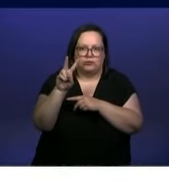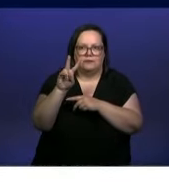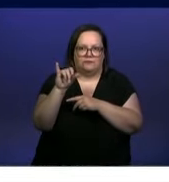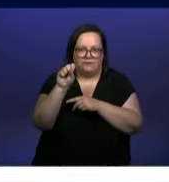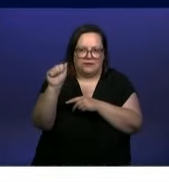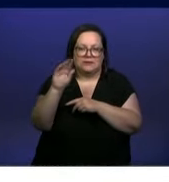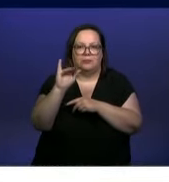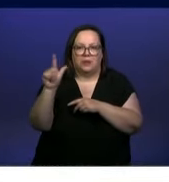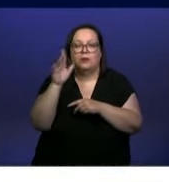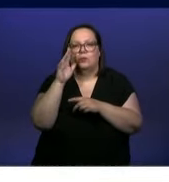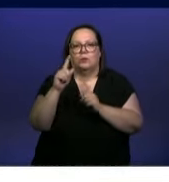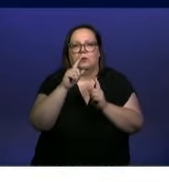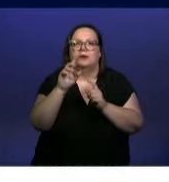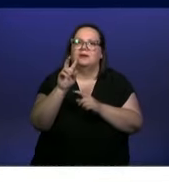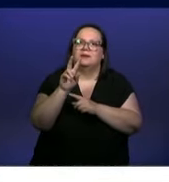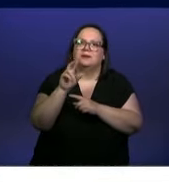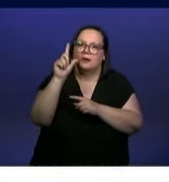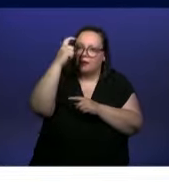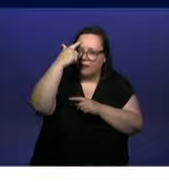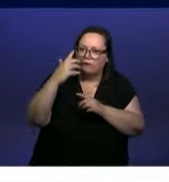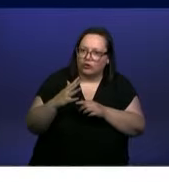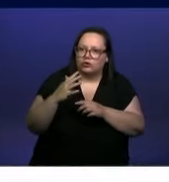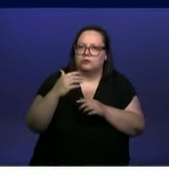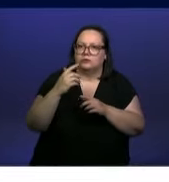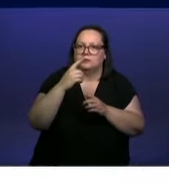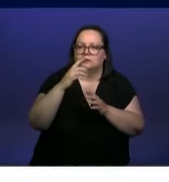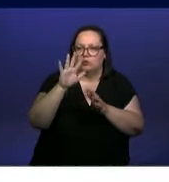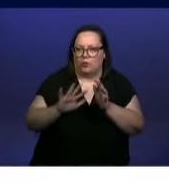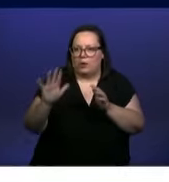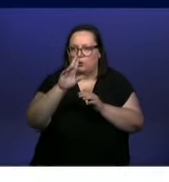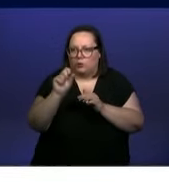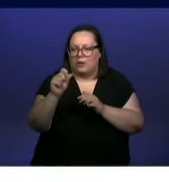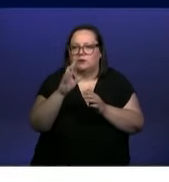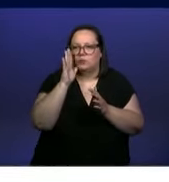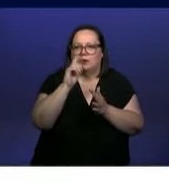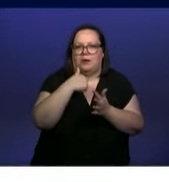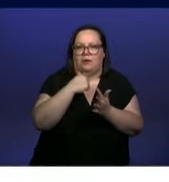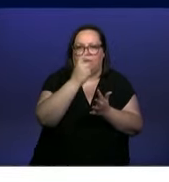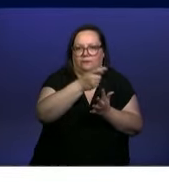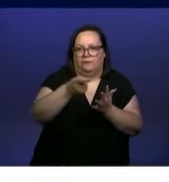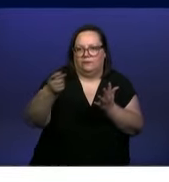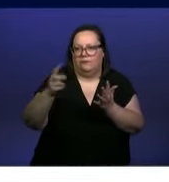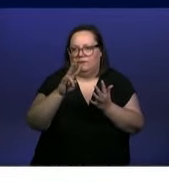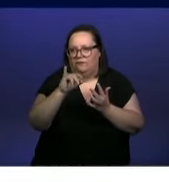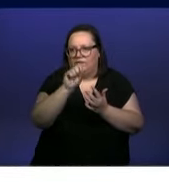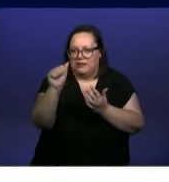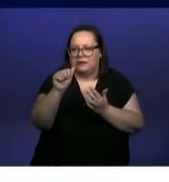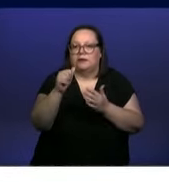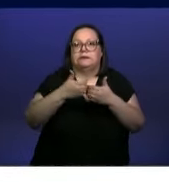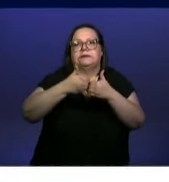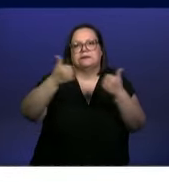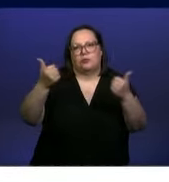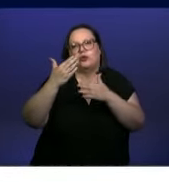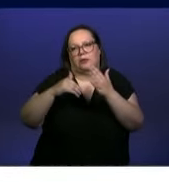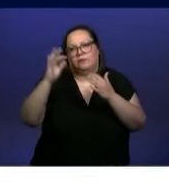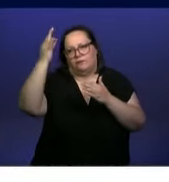the United States that were separate from the federal visas that they manage themselves. They would be responsible for monitoring people that